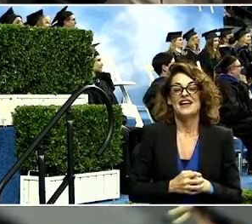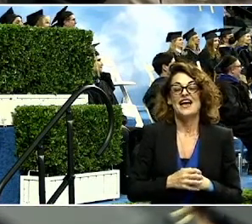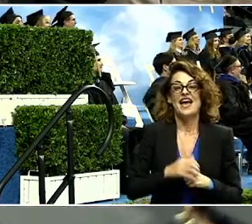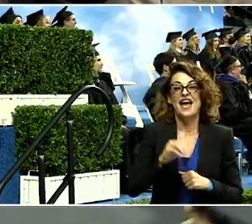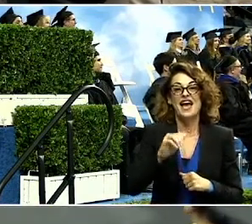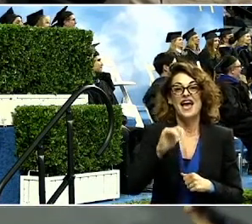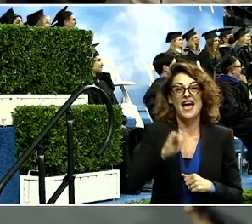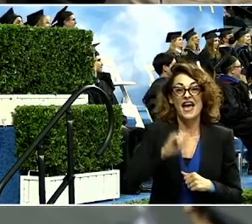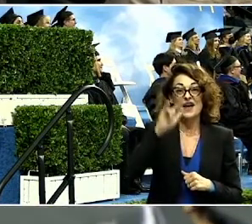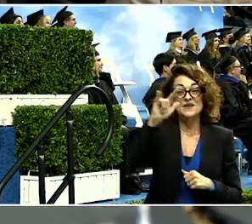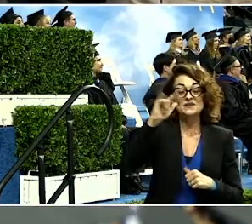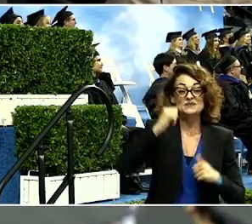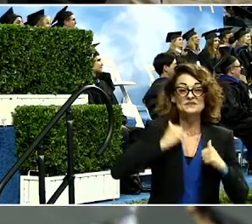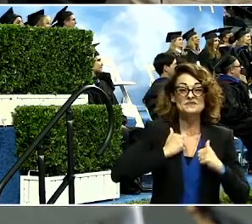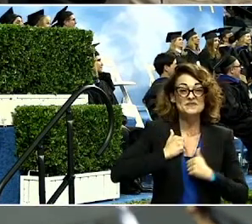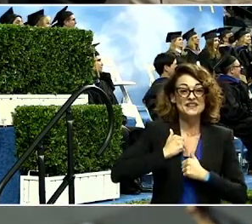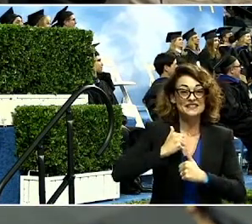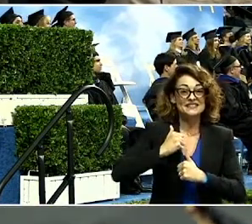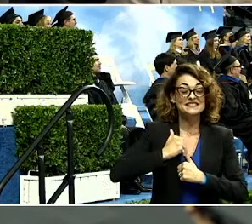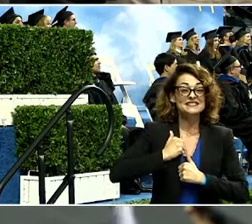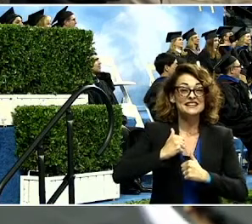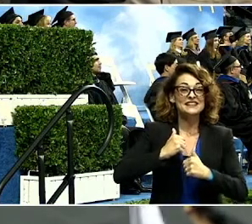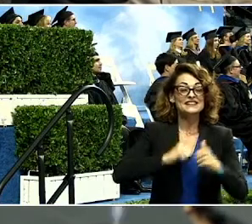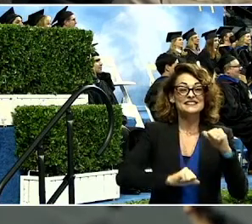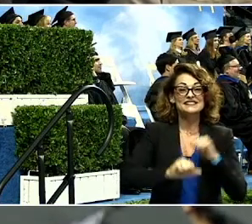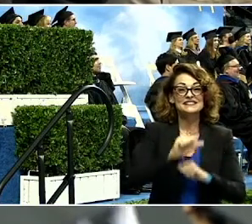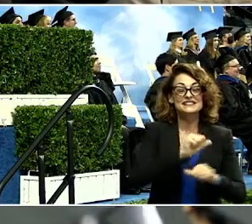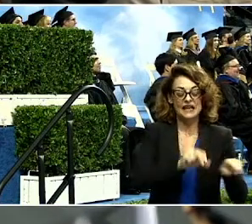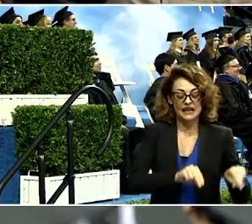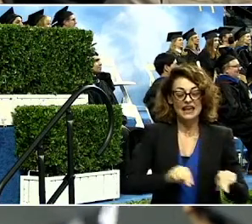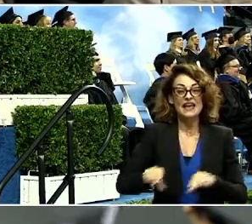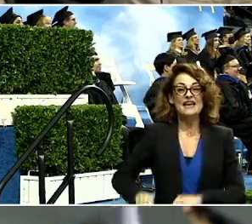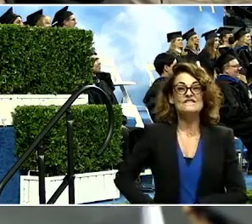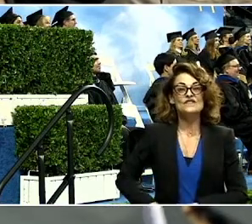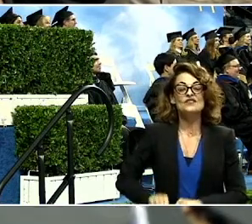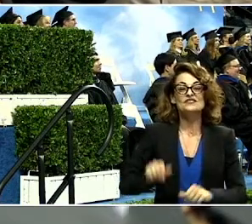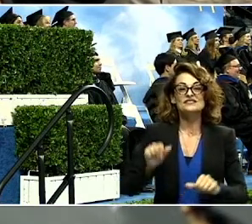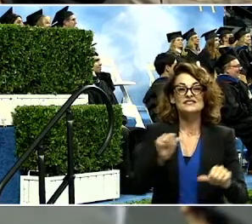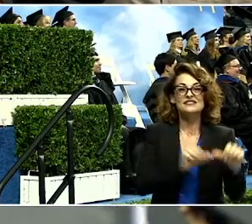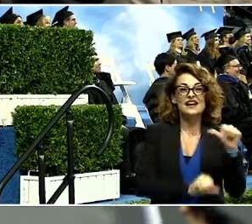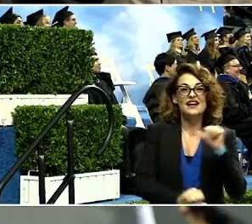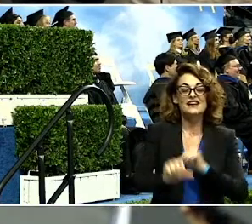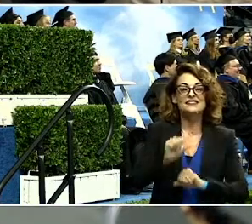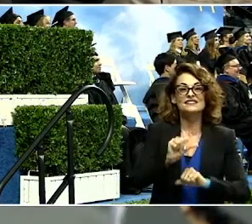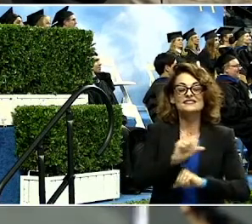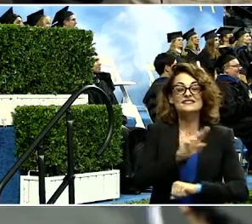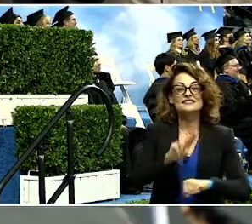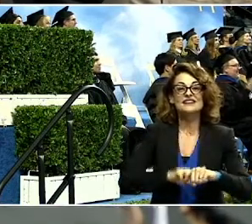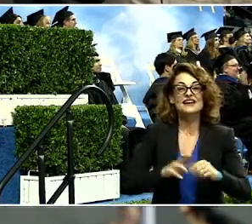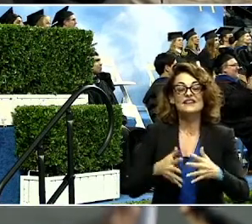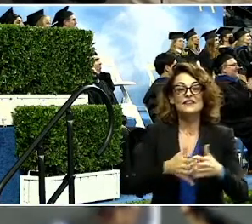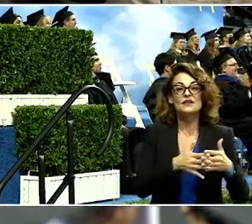aerospace, military science, and naval science, Native American studies,